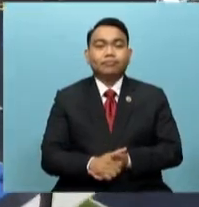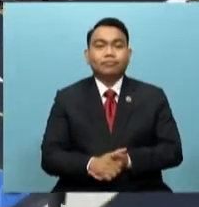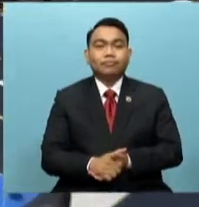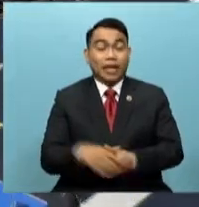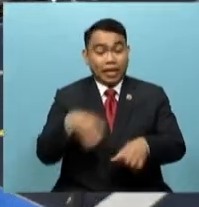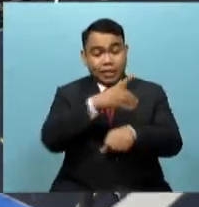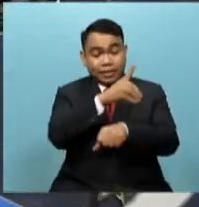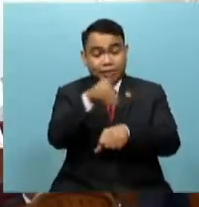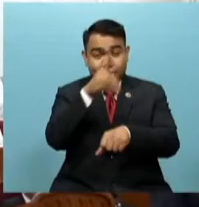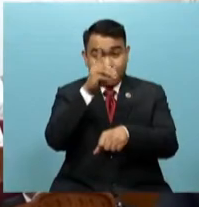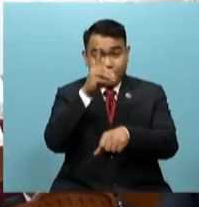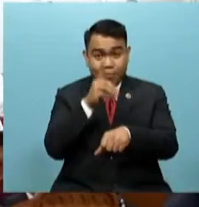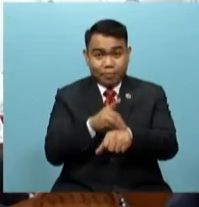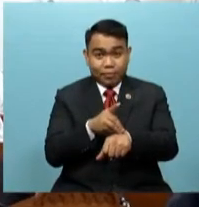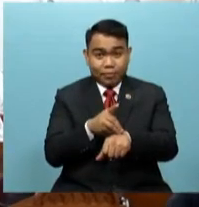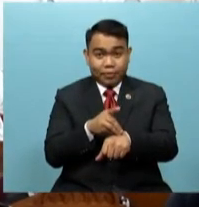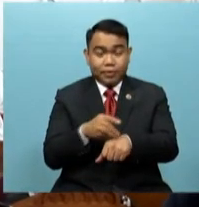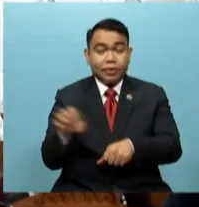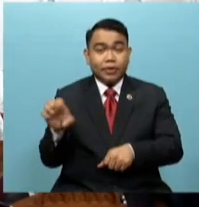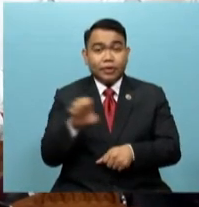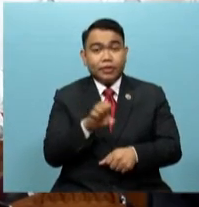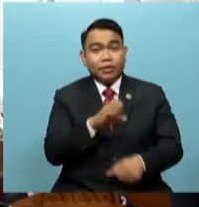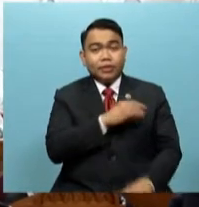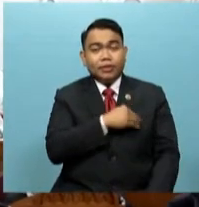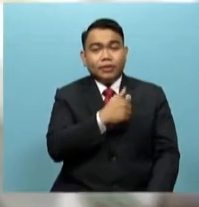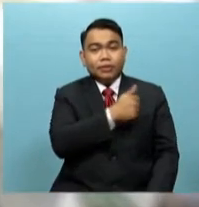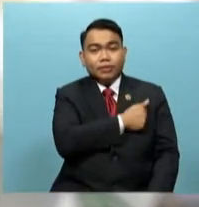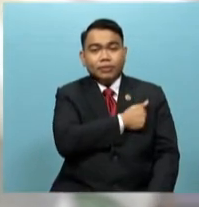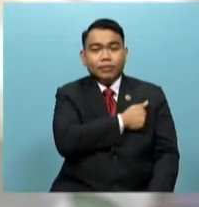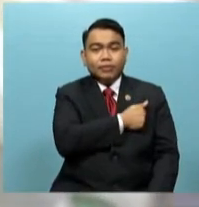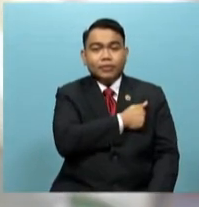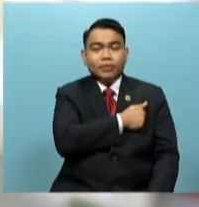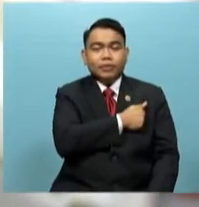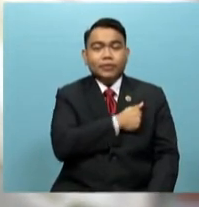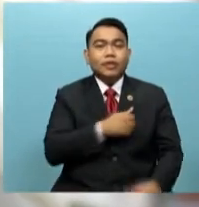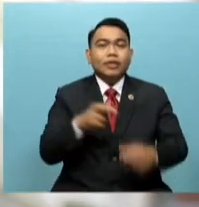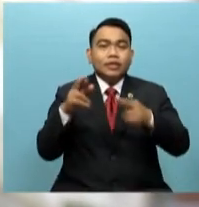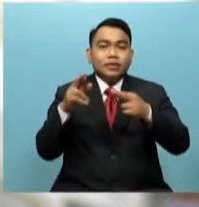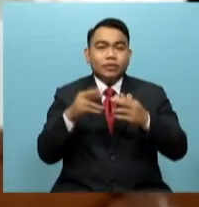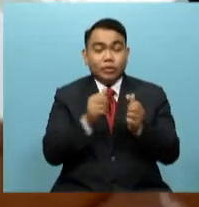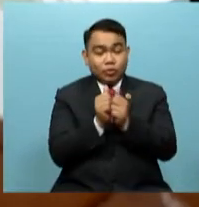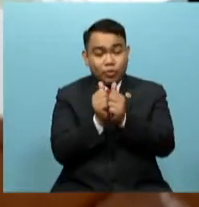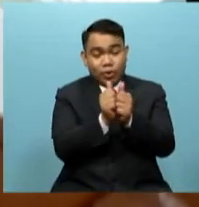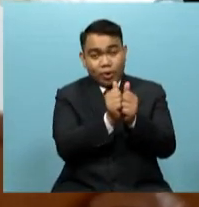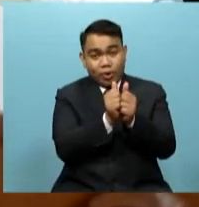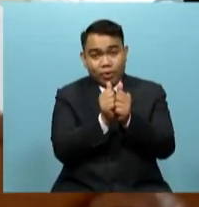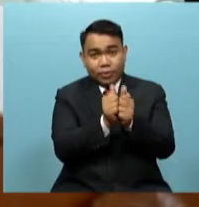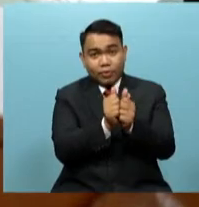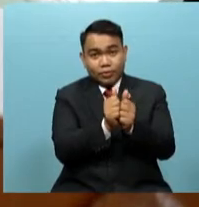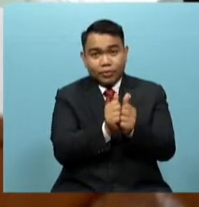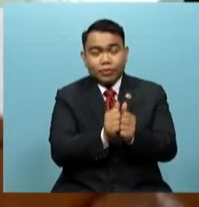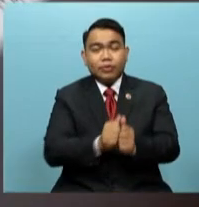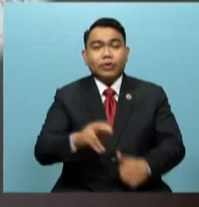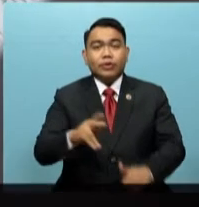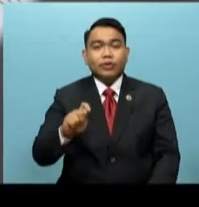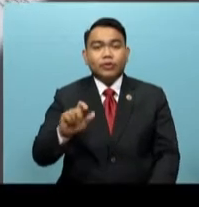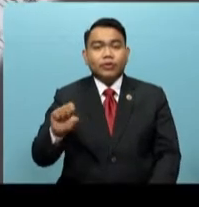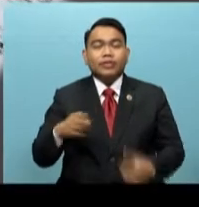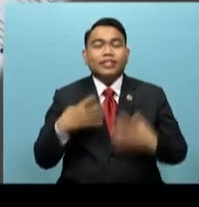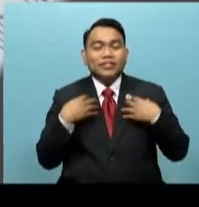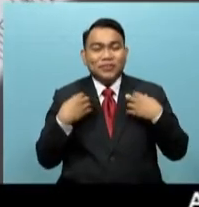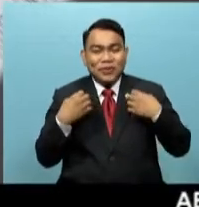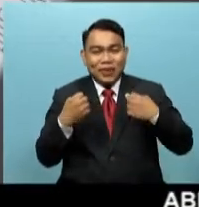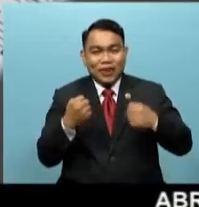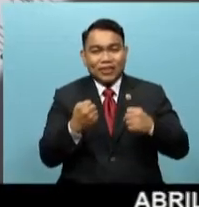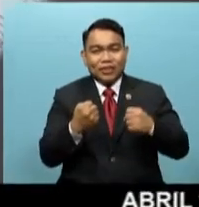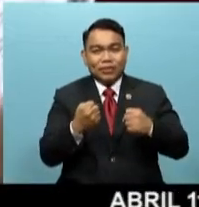the Ecclesiastical District of Eastern Ontario, voices recently rose in harmony, each note echoing the strength of faith.